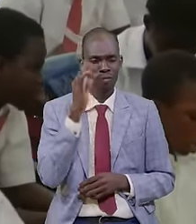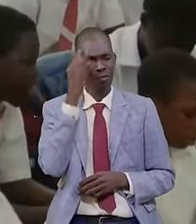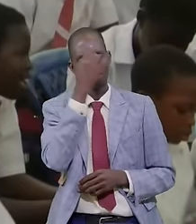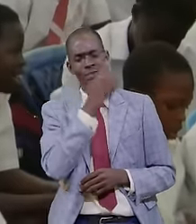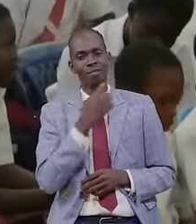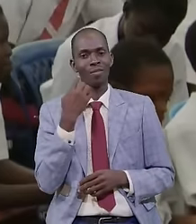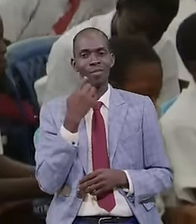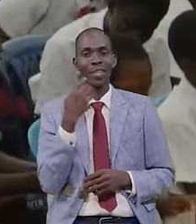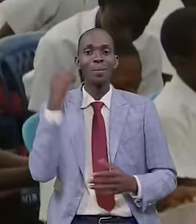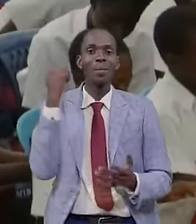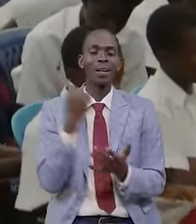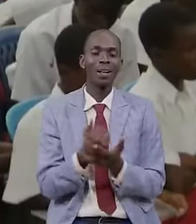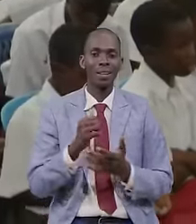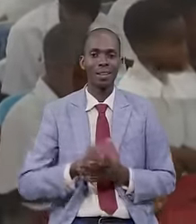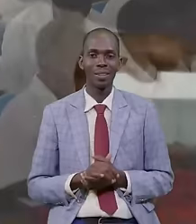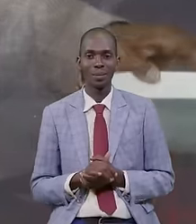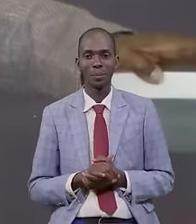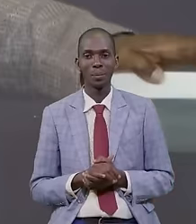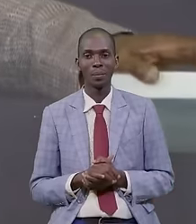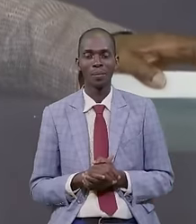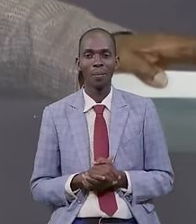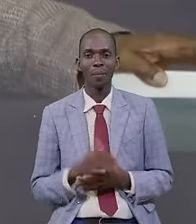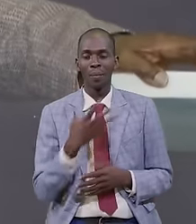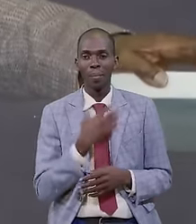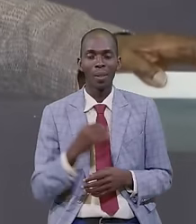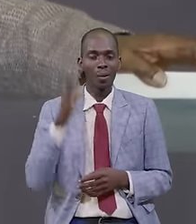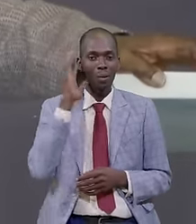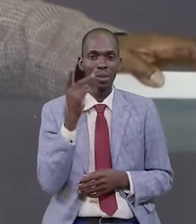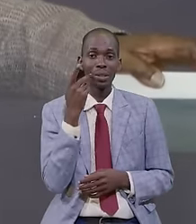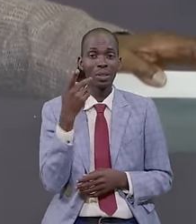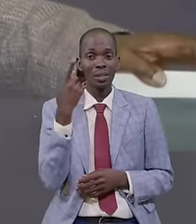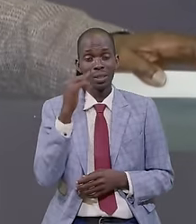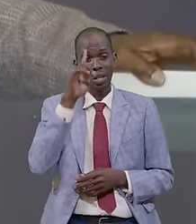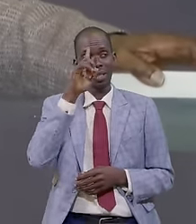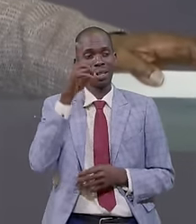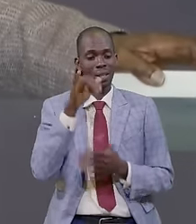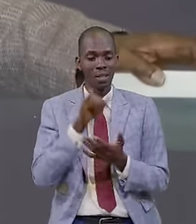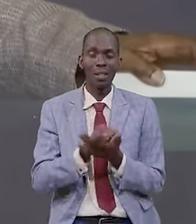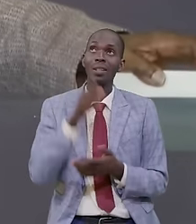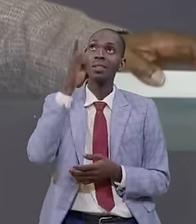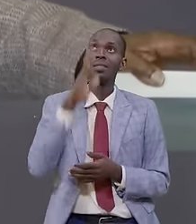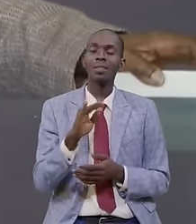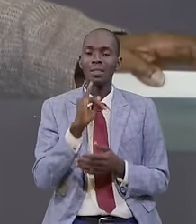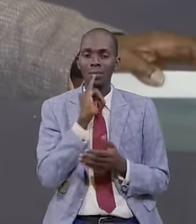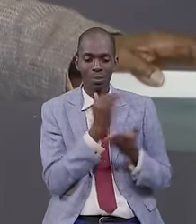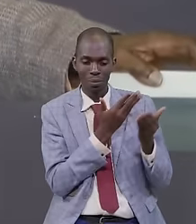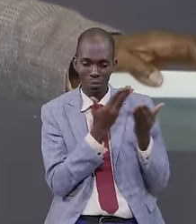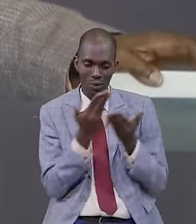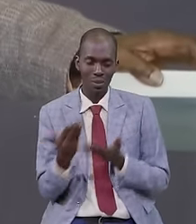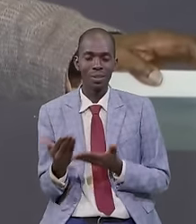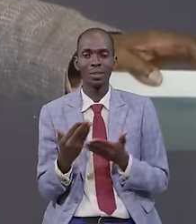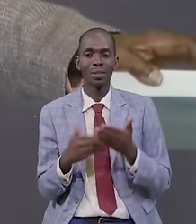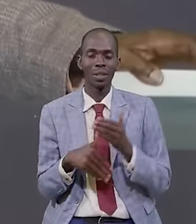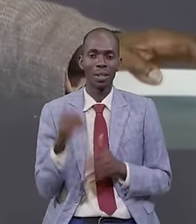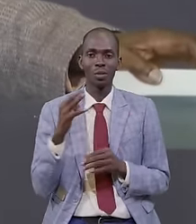Amen. And see the talent that God is bringing up. And